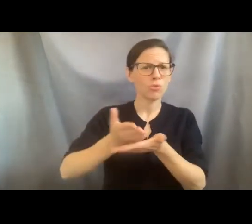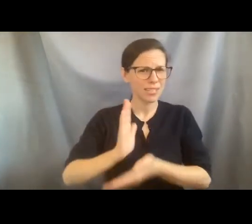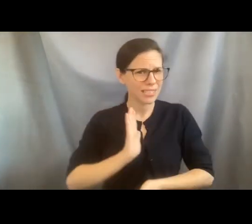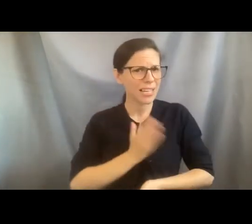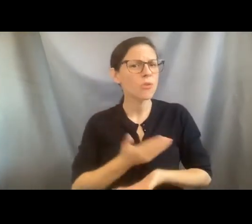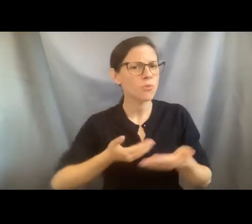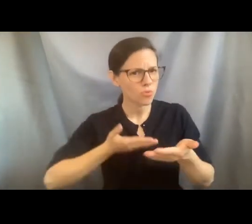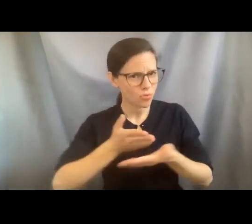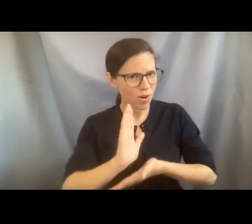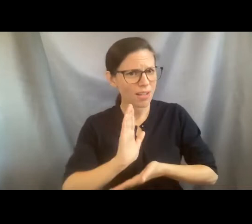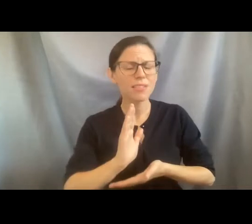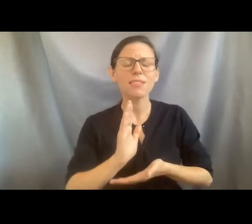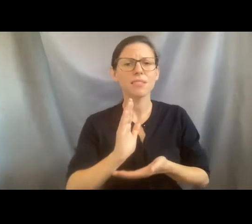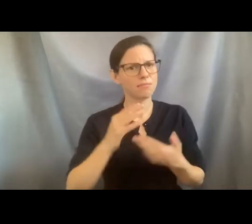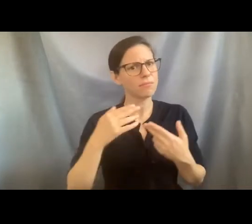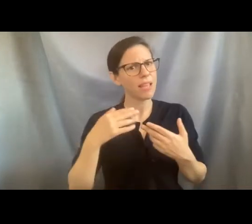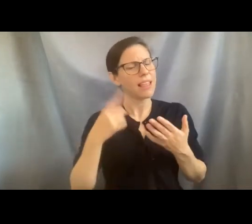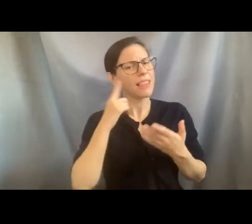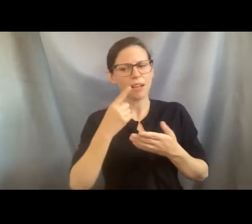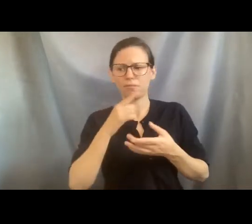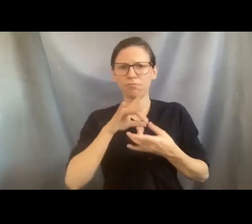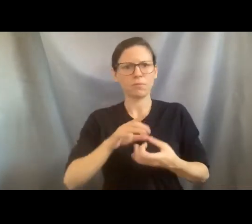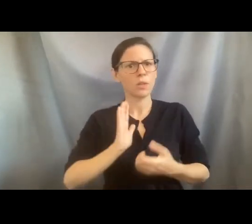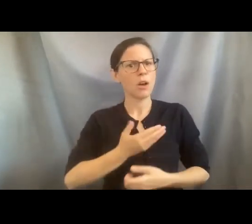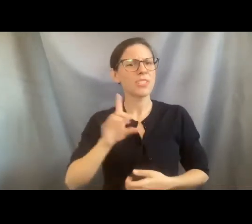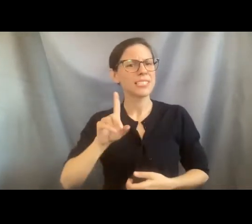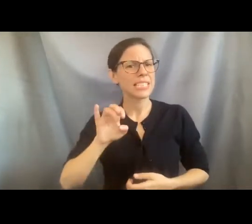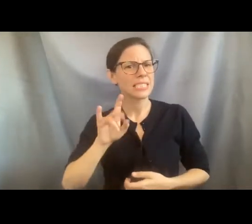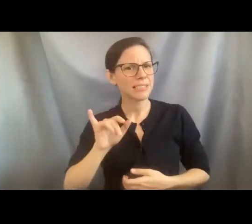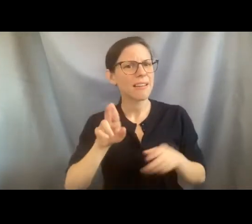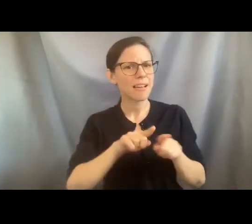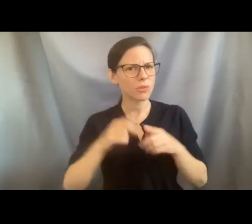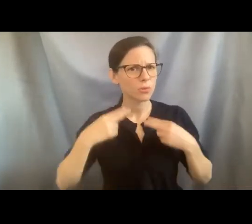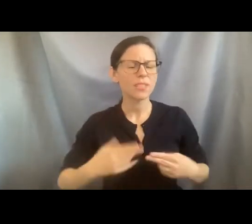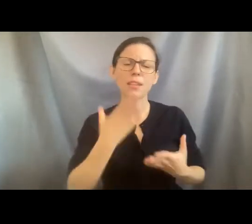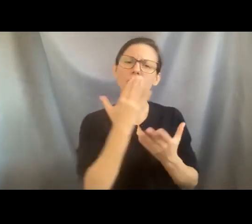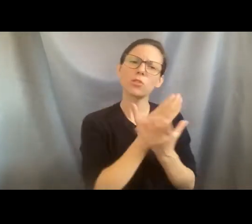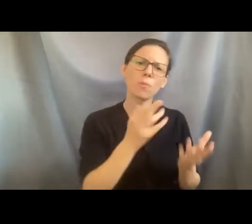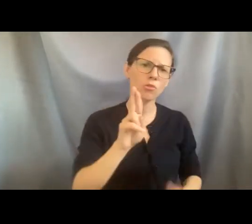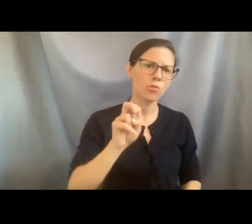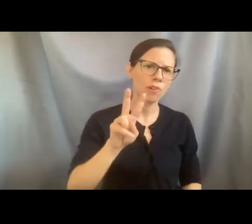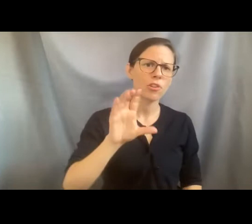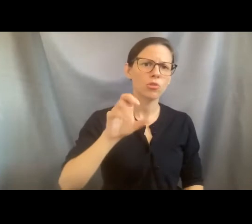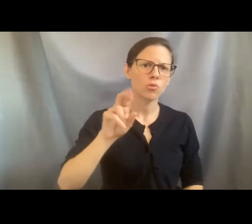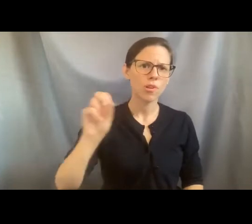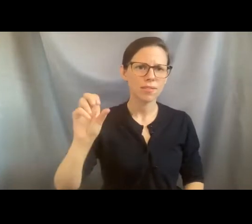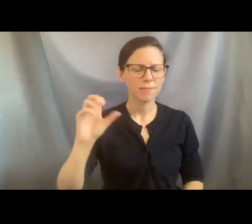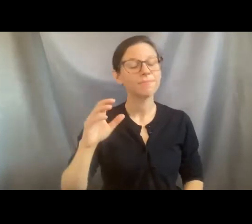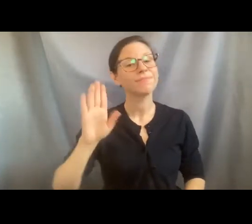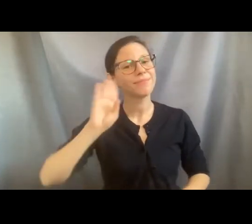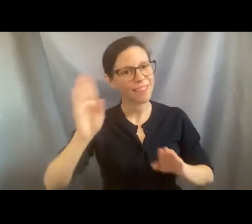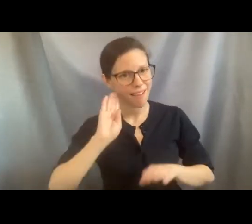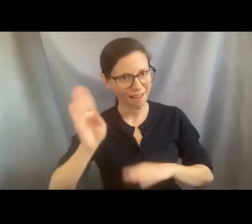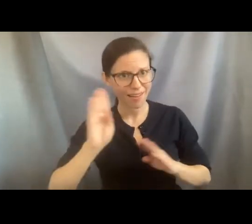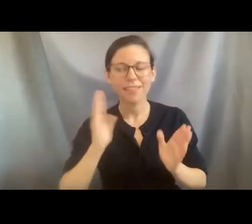Reverend Dr. Lisette Cross, for honoring us with that speech today. Hi, everyone. Again, my name is Brianna Diaz. I